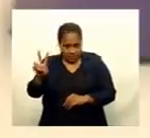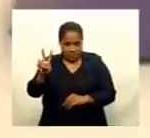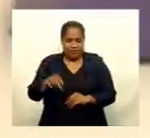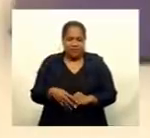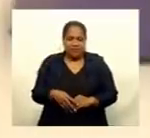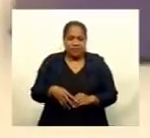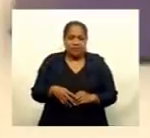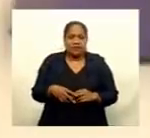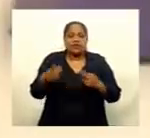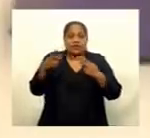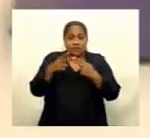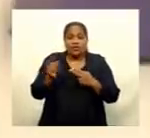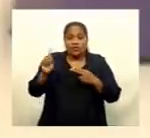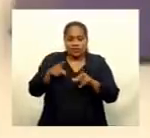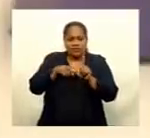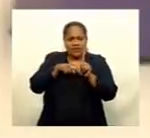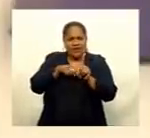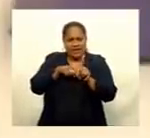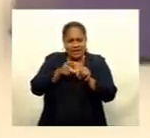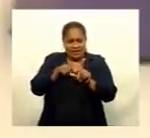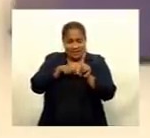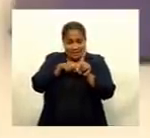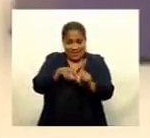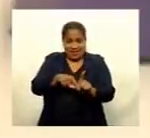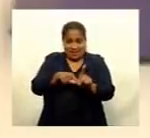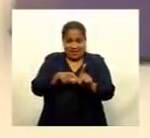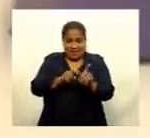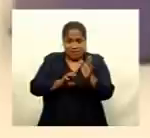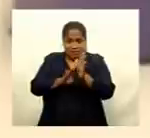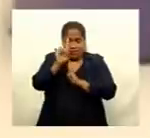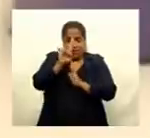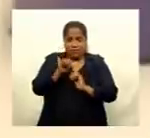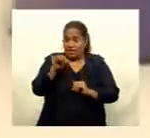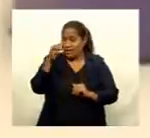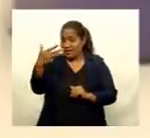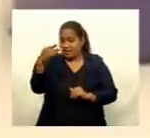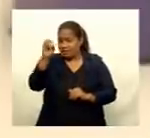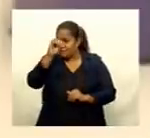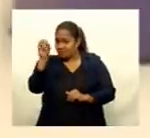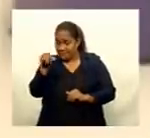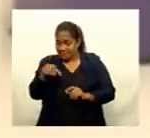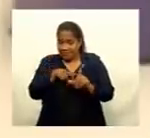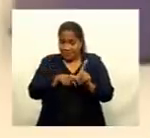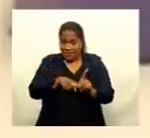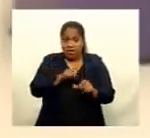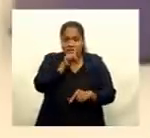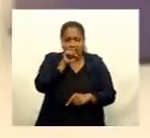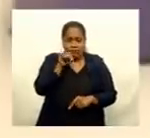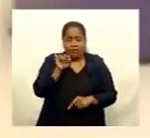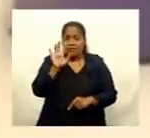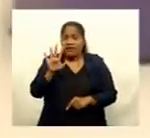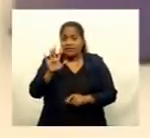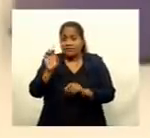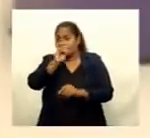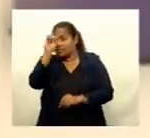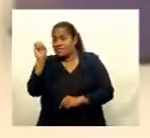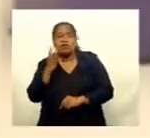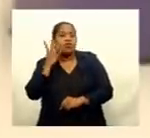with forecasts for annual inflation to reach 1.9% this year and 1.5% in the next